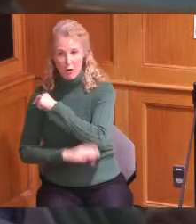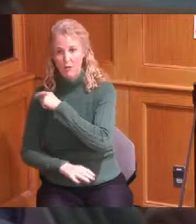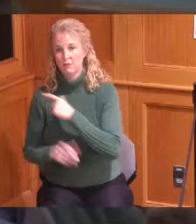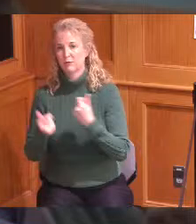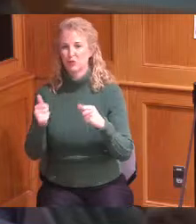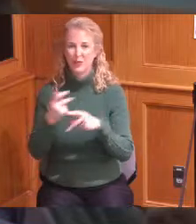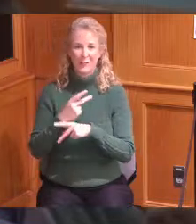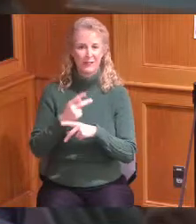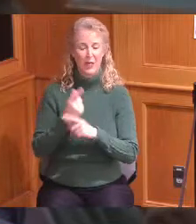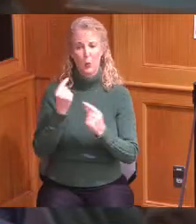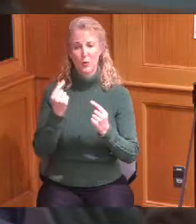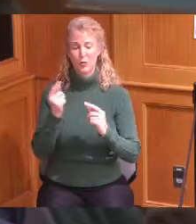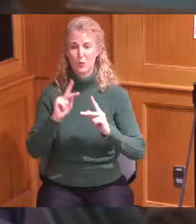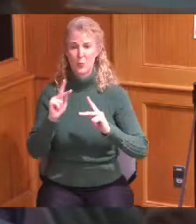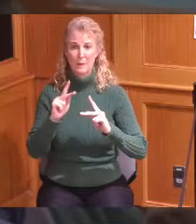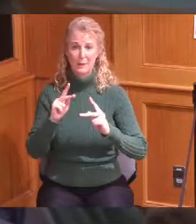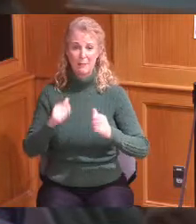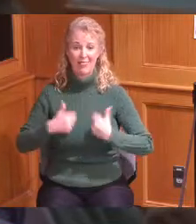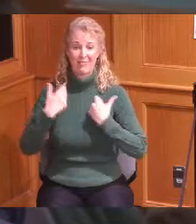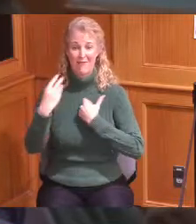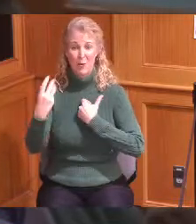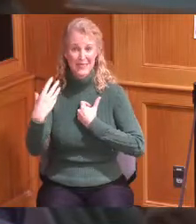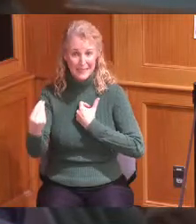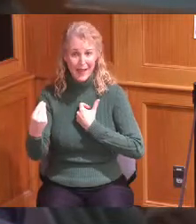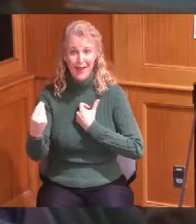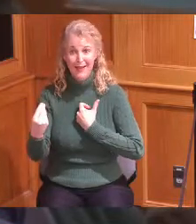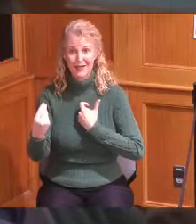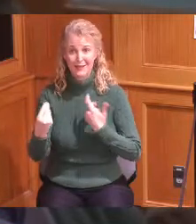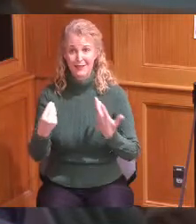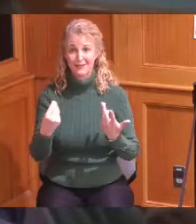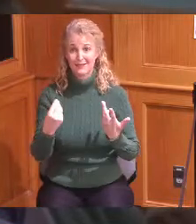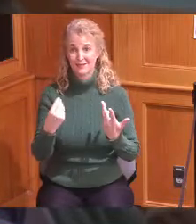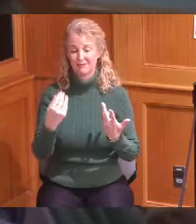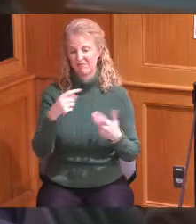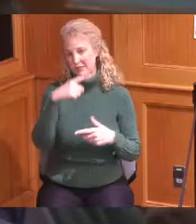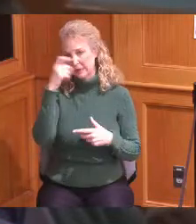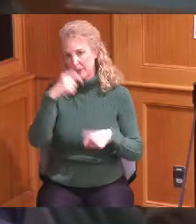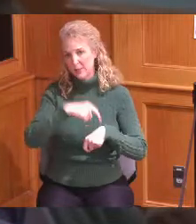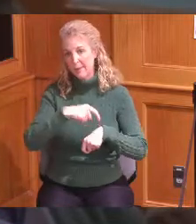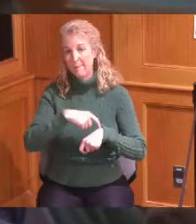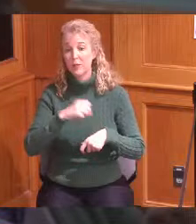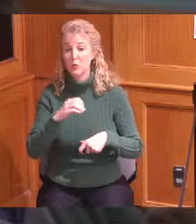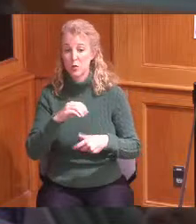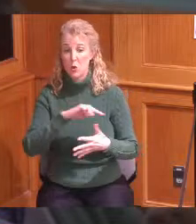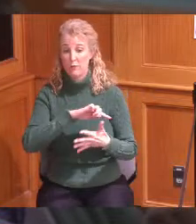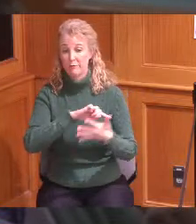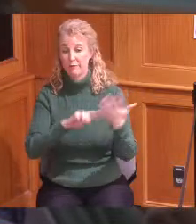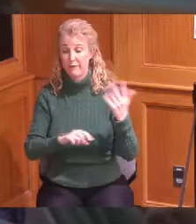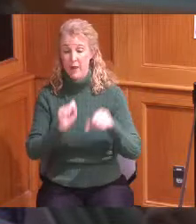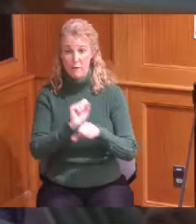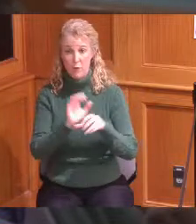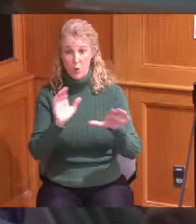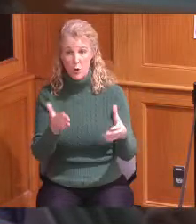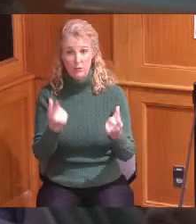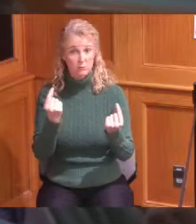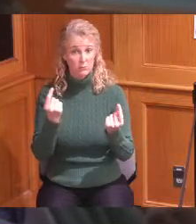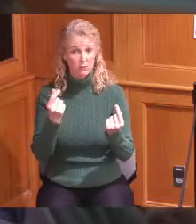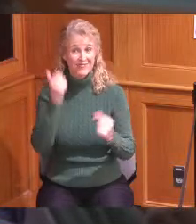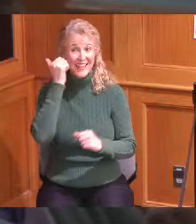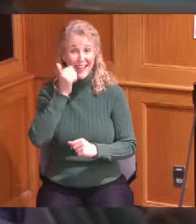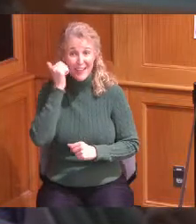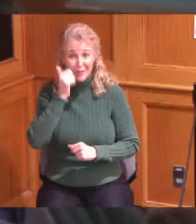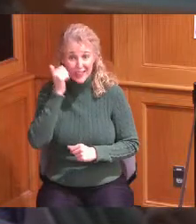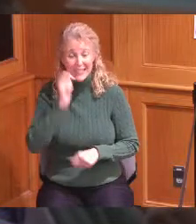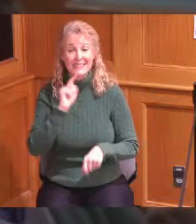anticipated influx of clients that we generally see outside of the coldest months of the year. So those outreach workers are out on the street 7 days